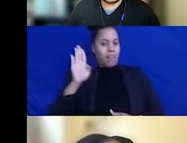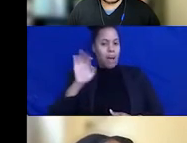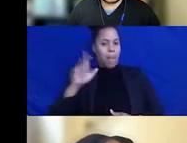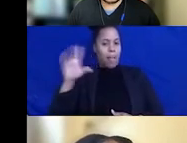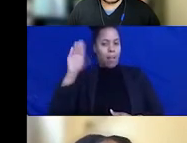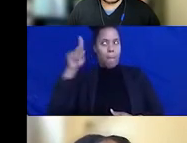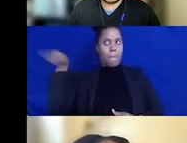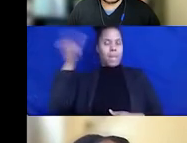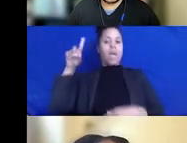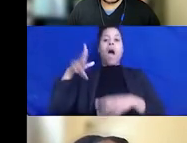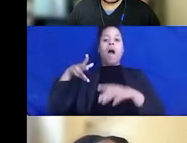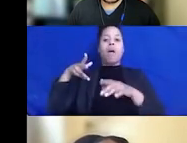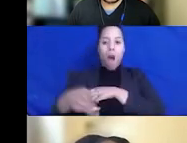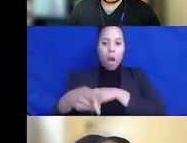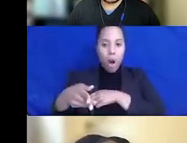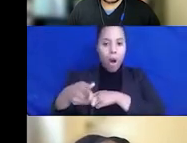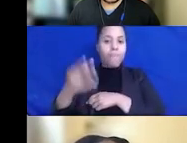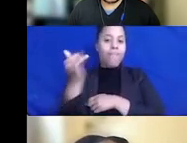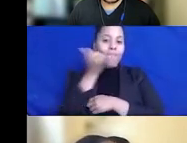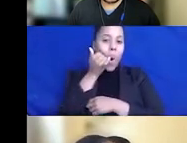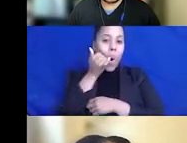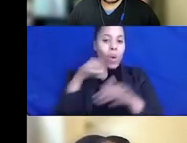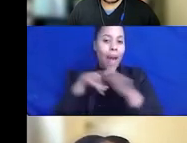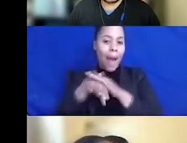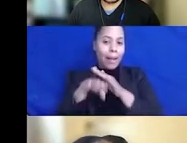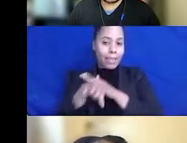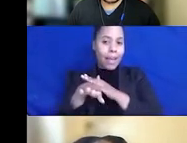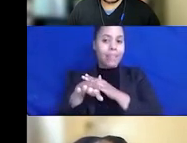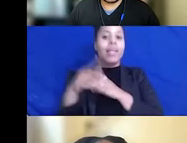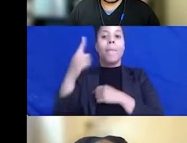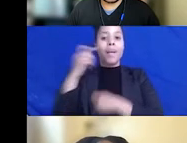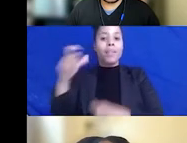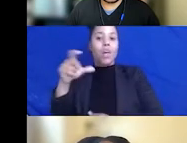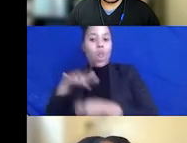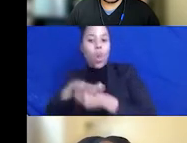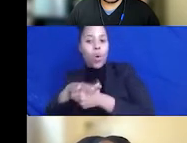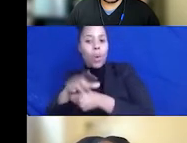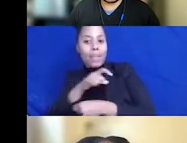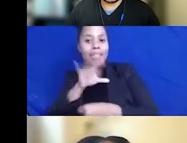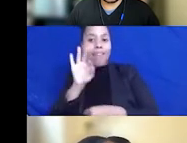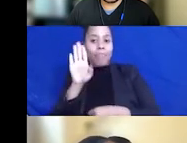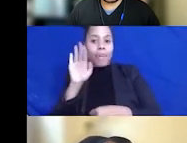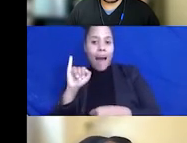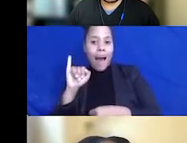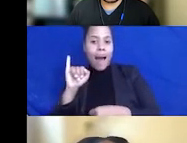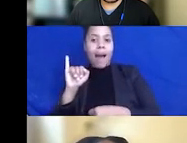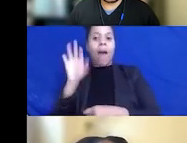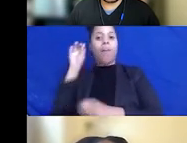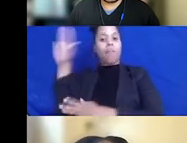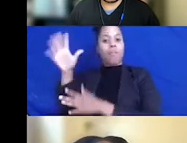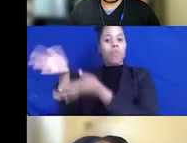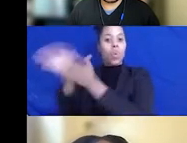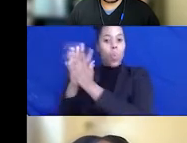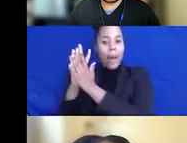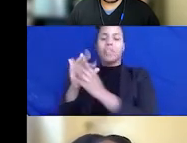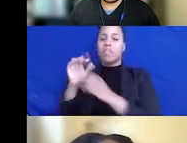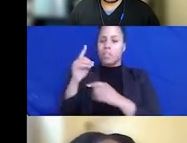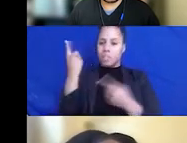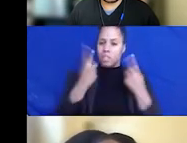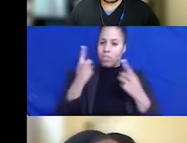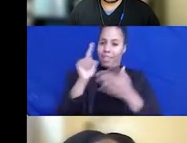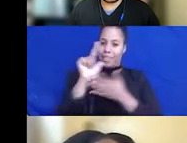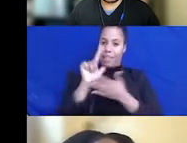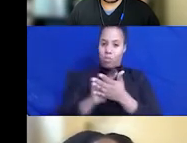the request of local police and the FBI, and was considering like legal strategies to hold the company